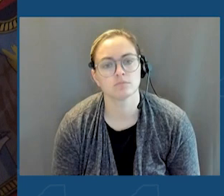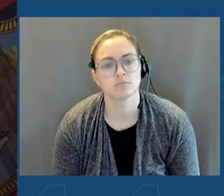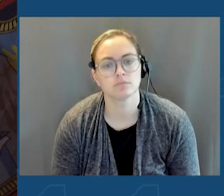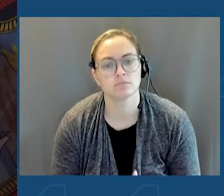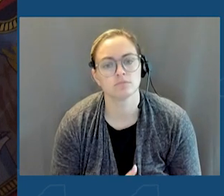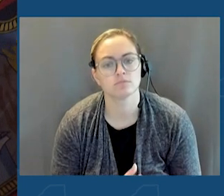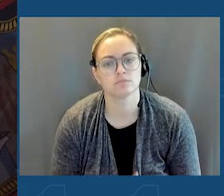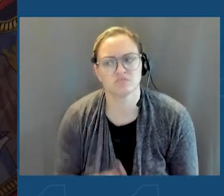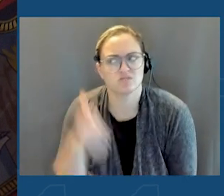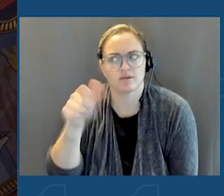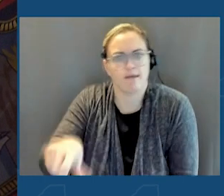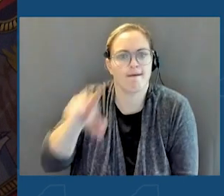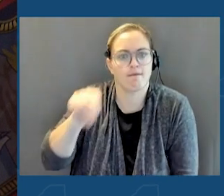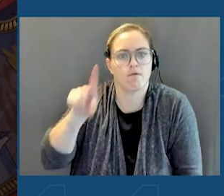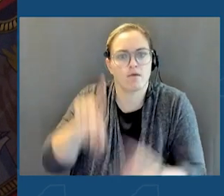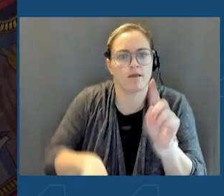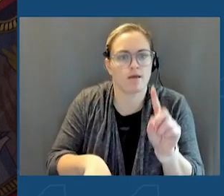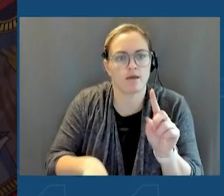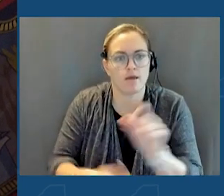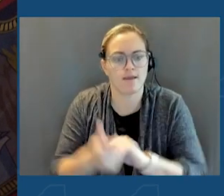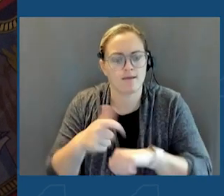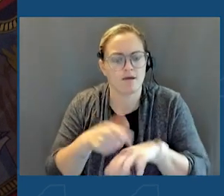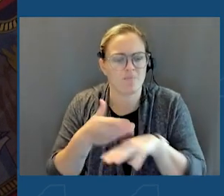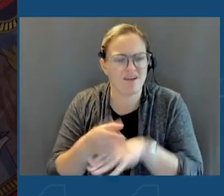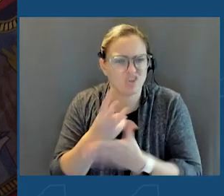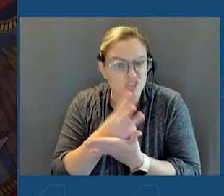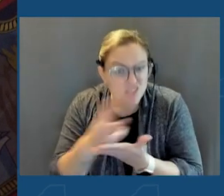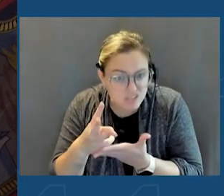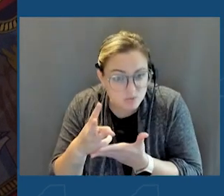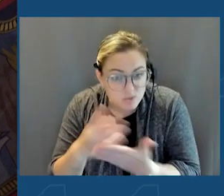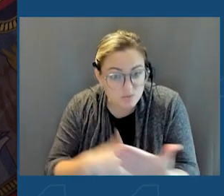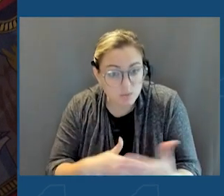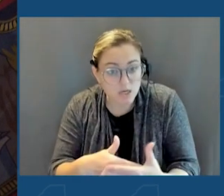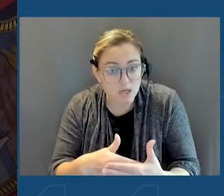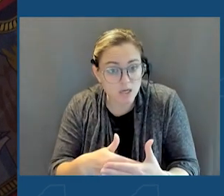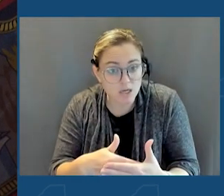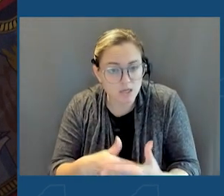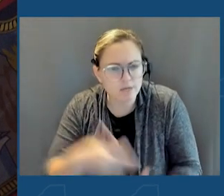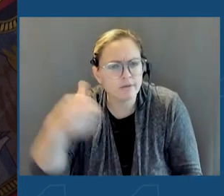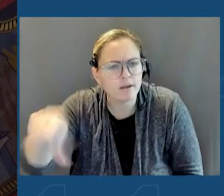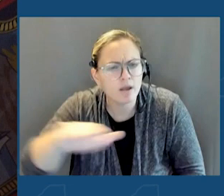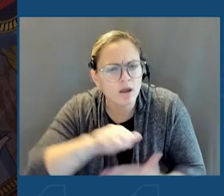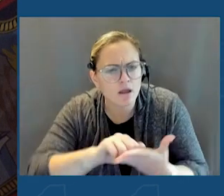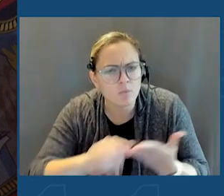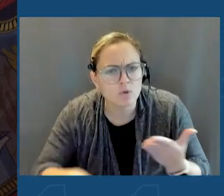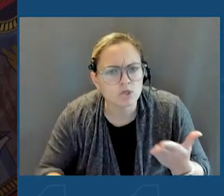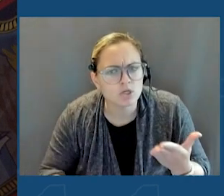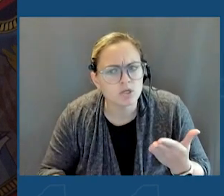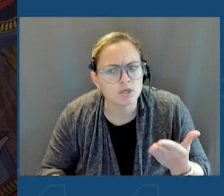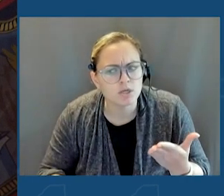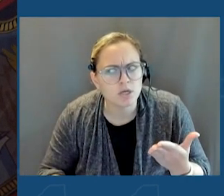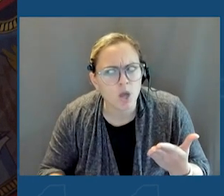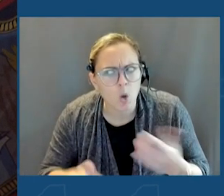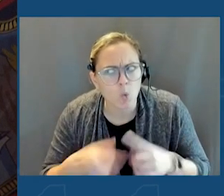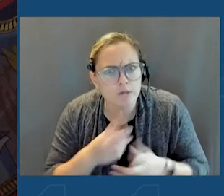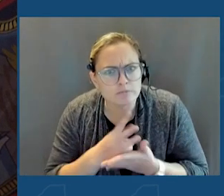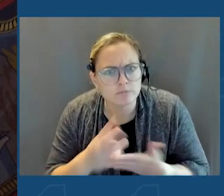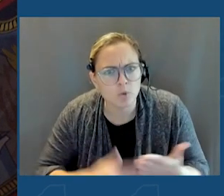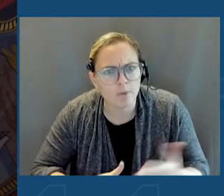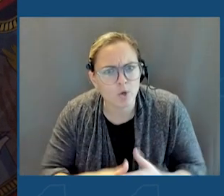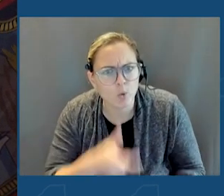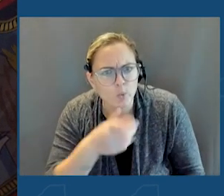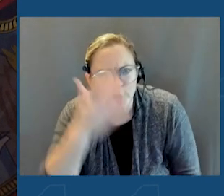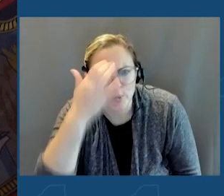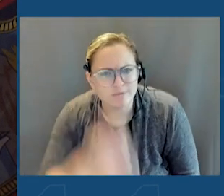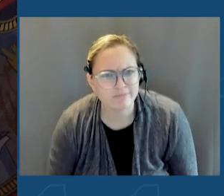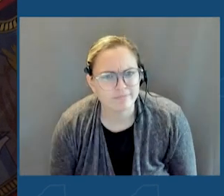an abortion anytime after 6 weeks. Who knows they're pregnant at 6 weeks? No